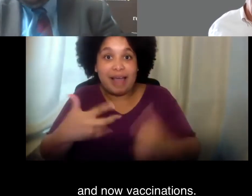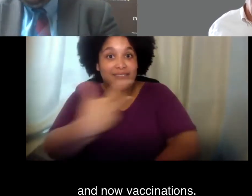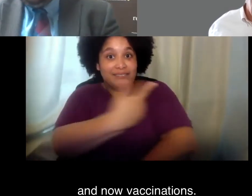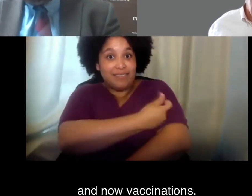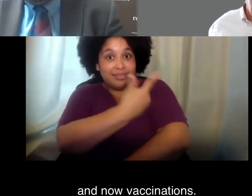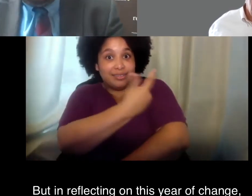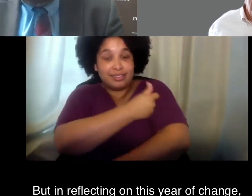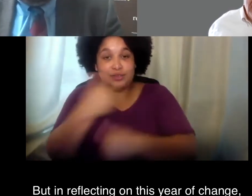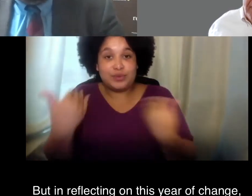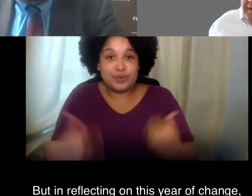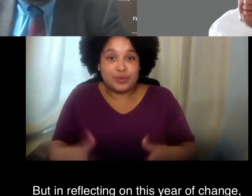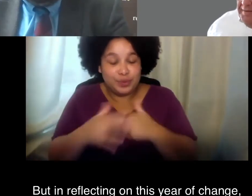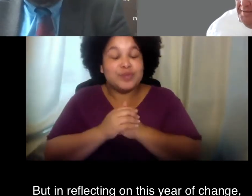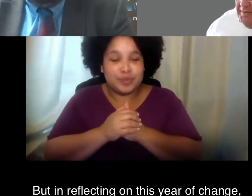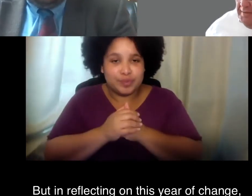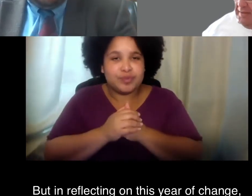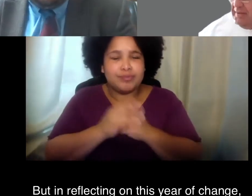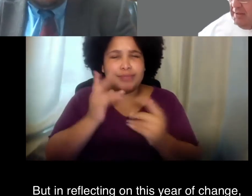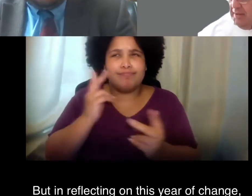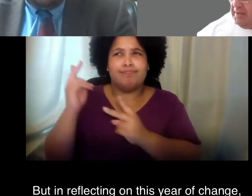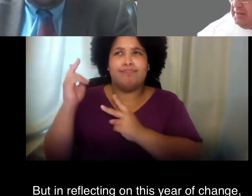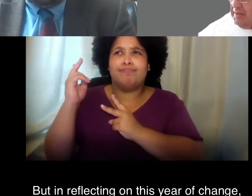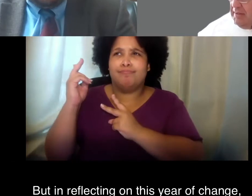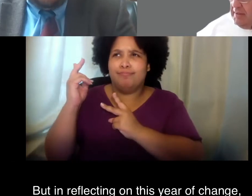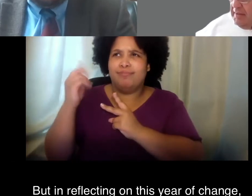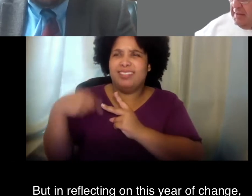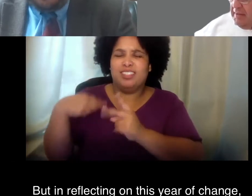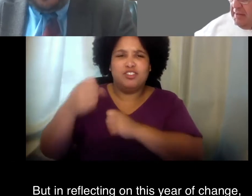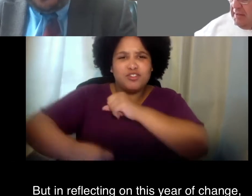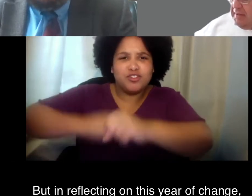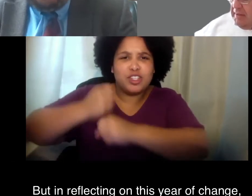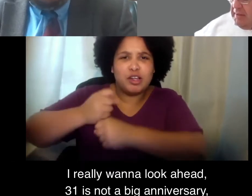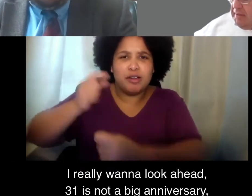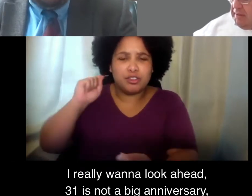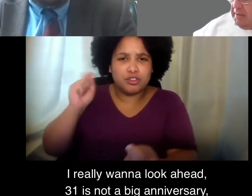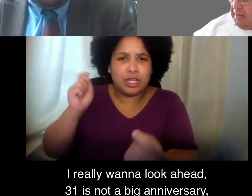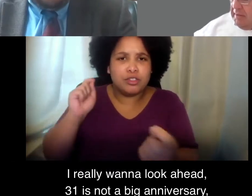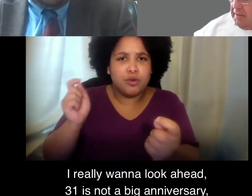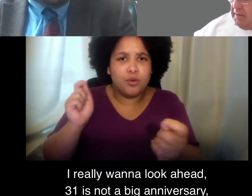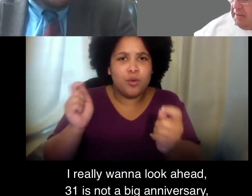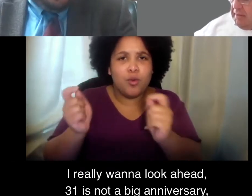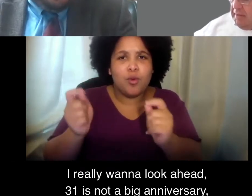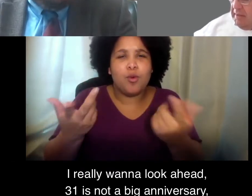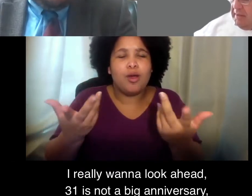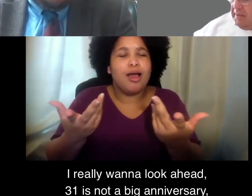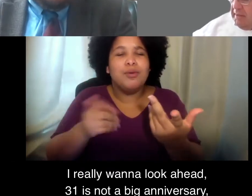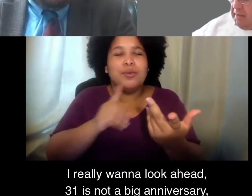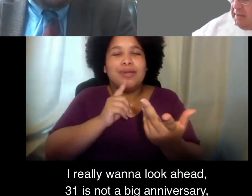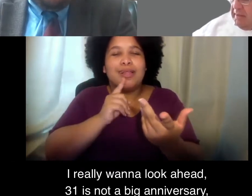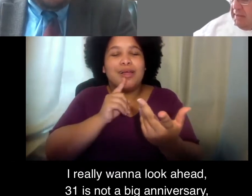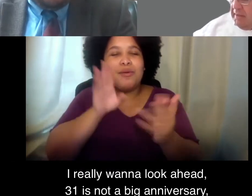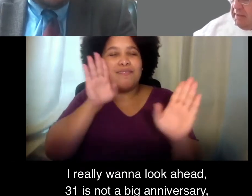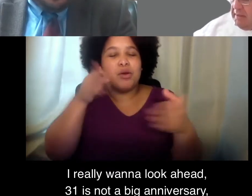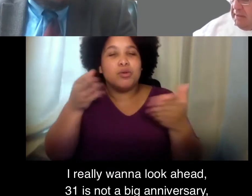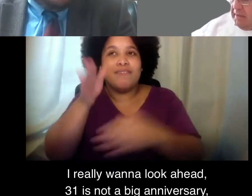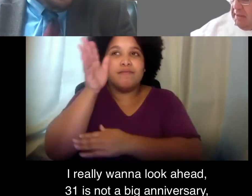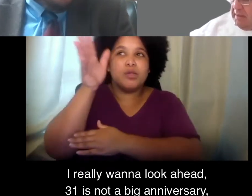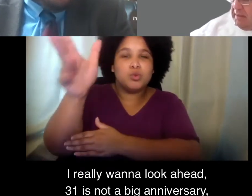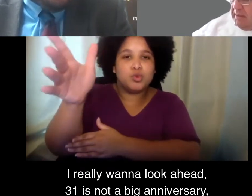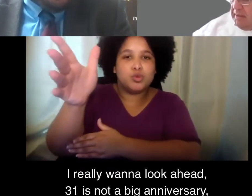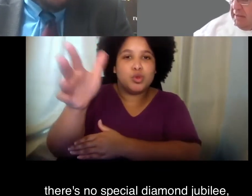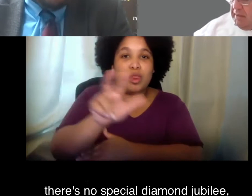vaccinations. But in reflecting on this year of change, I really want to look ahead. 31 is not a